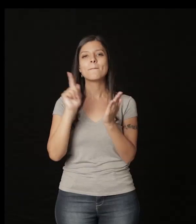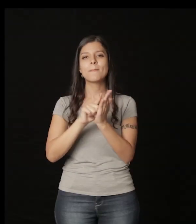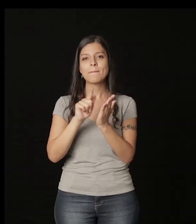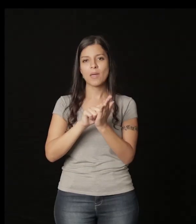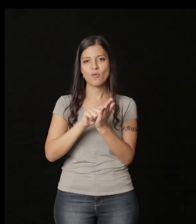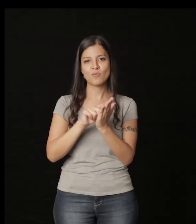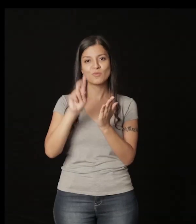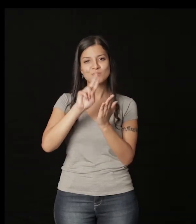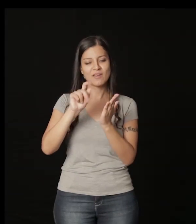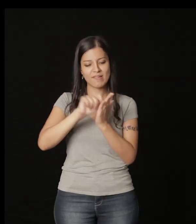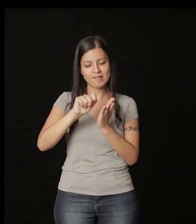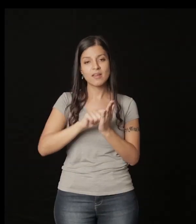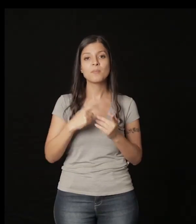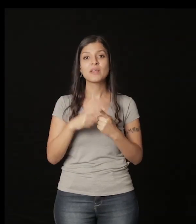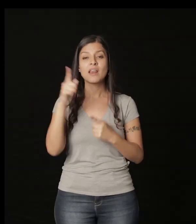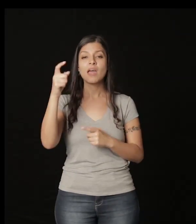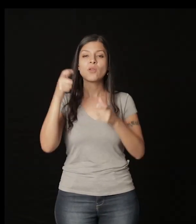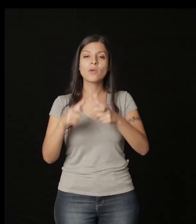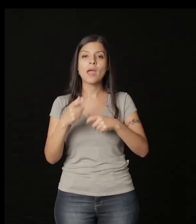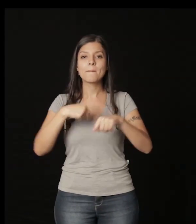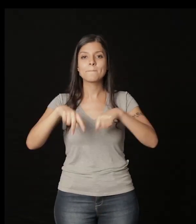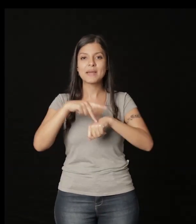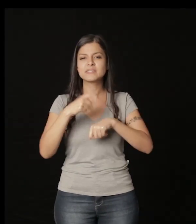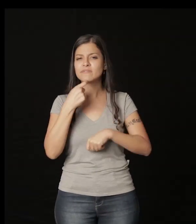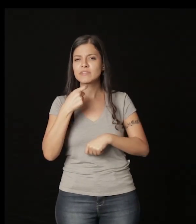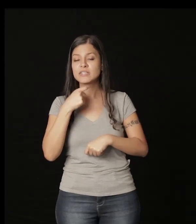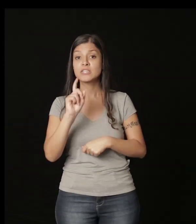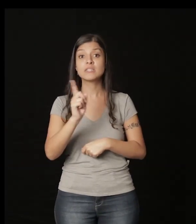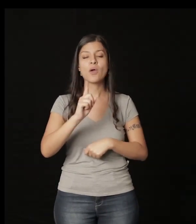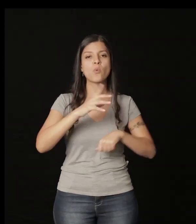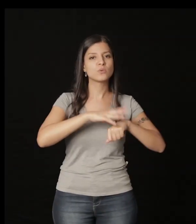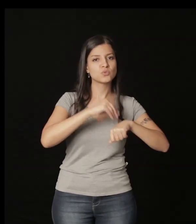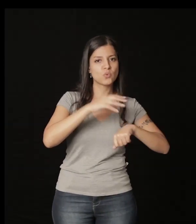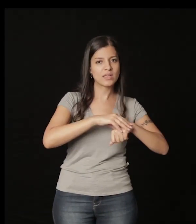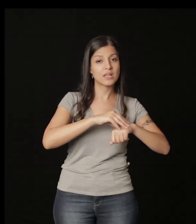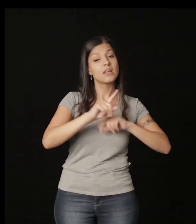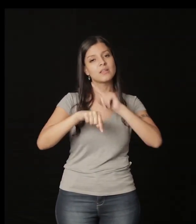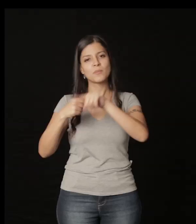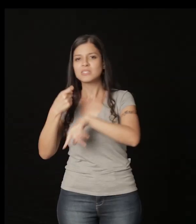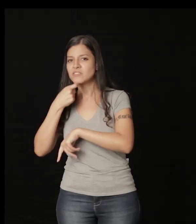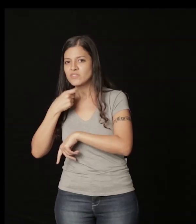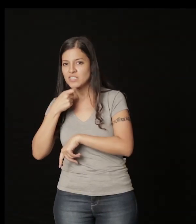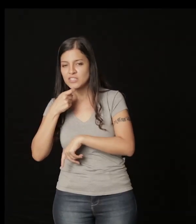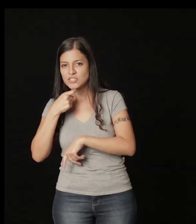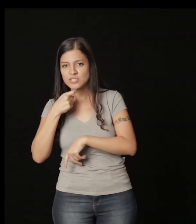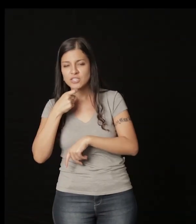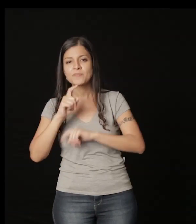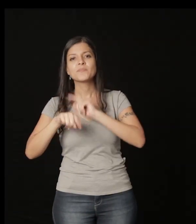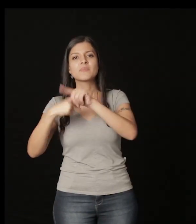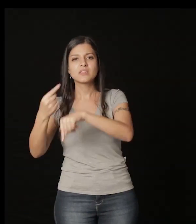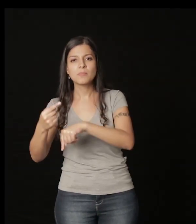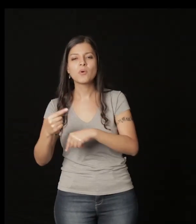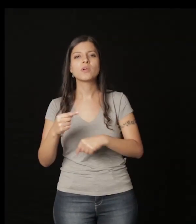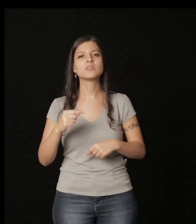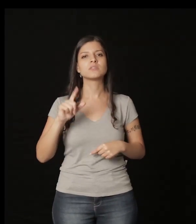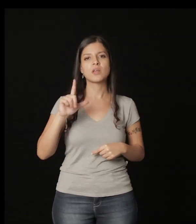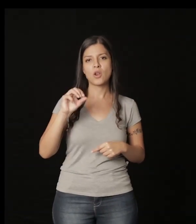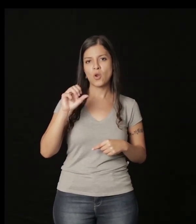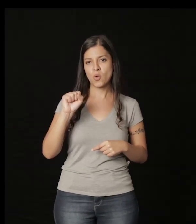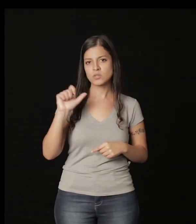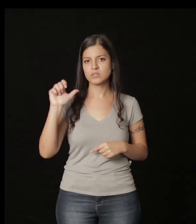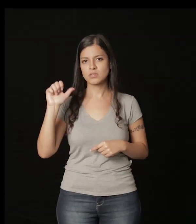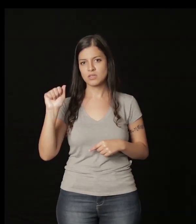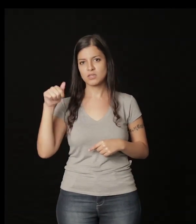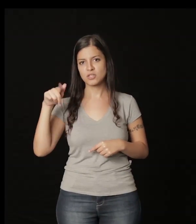paper, because he was in exile in Finland, in Sweden, then Finland, and later he was in San